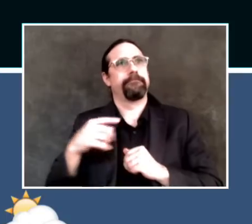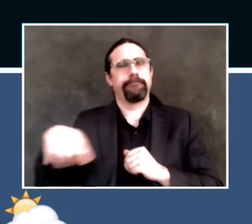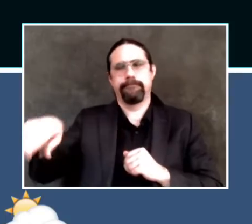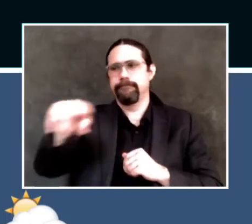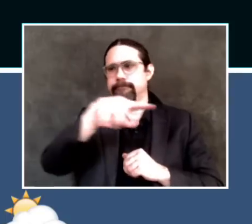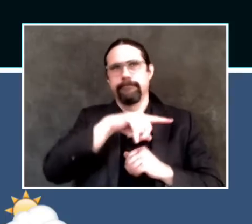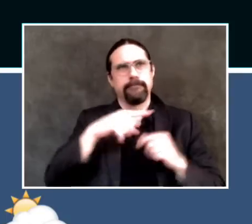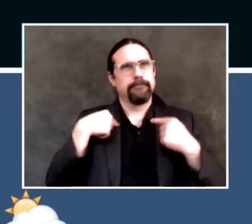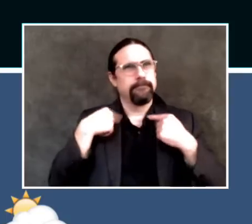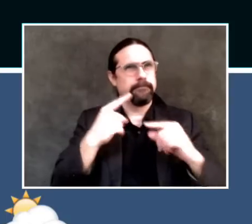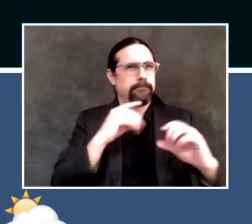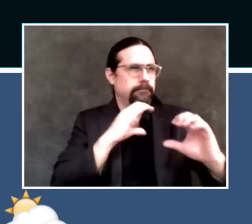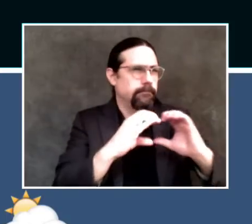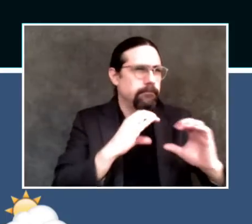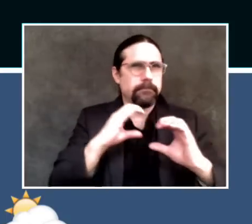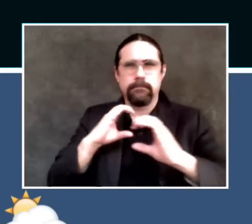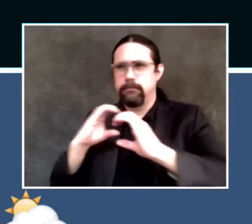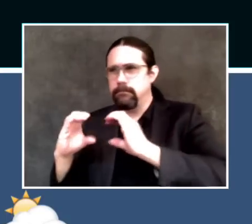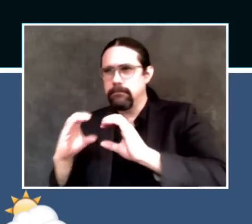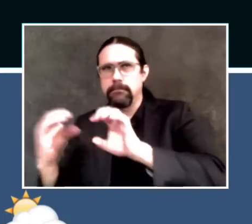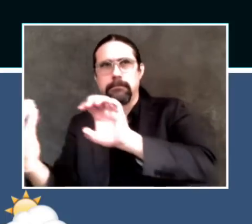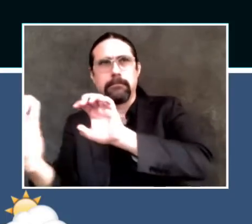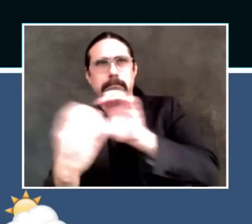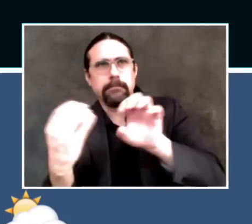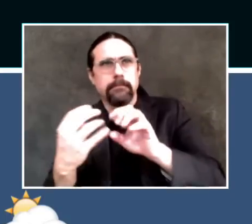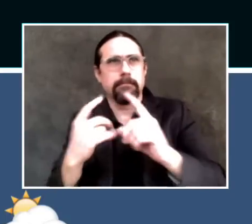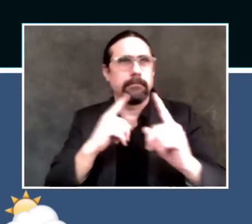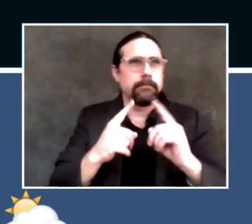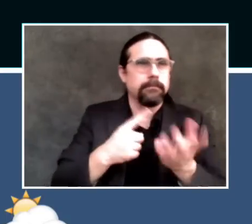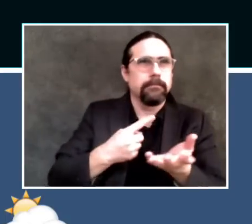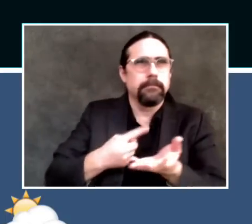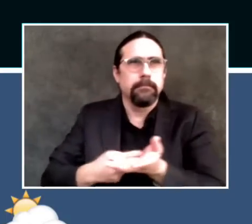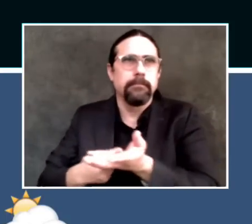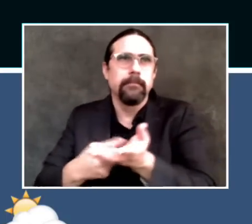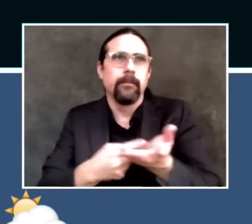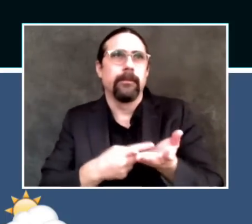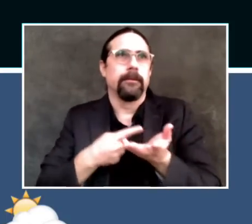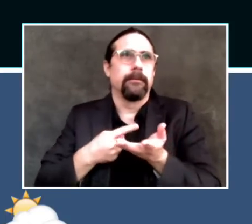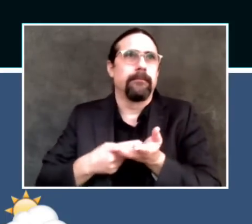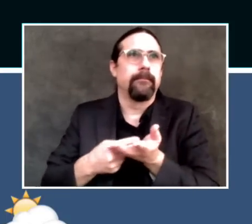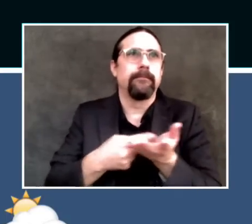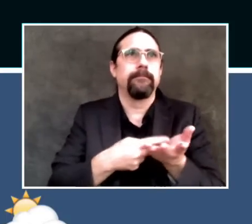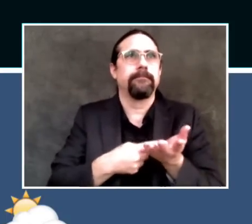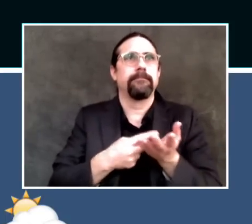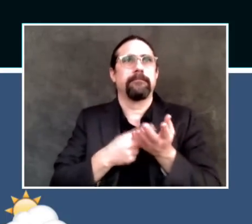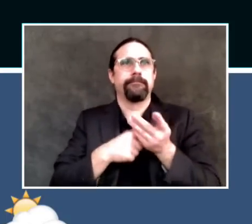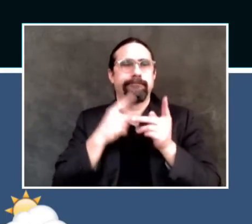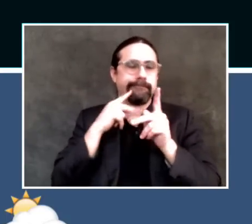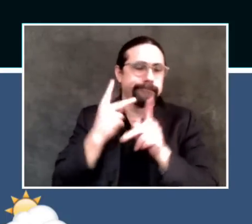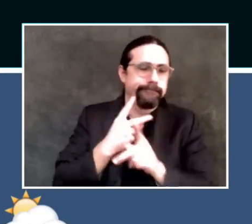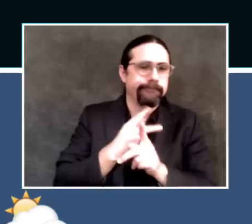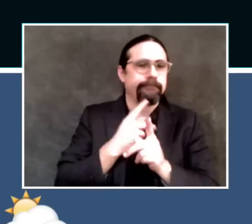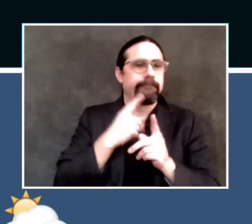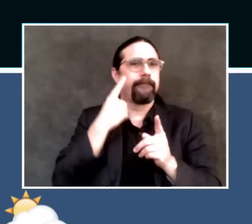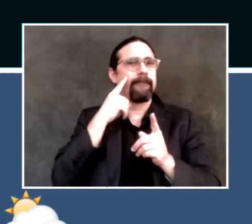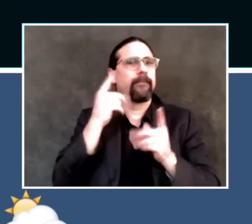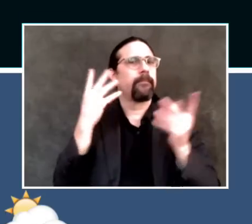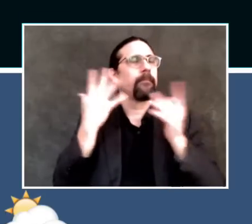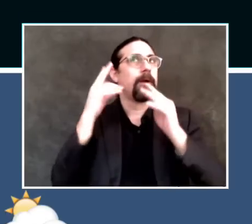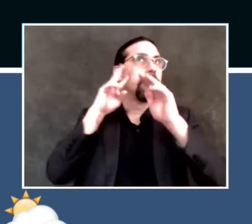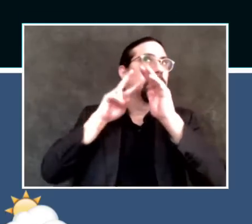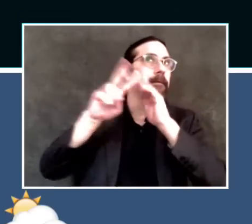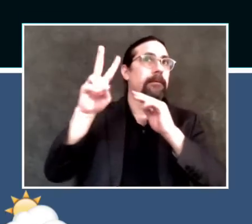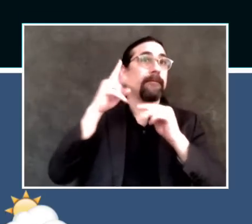epidemic, and to help people understand it more clearly. We want all New Yorkers to be a part of this and to feel, again,